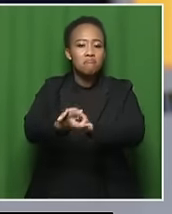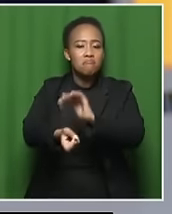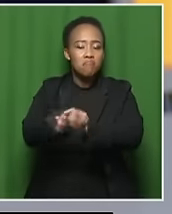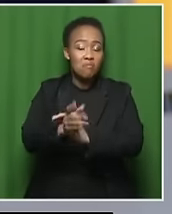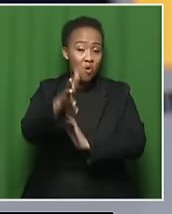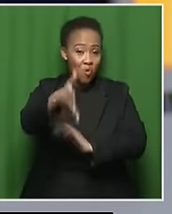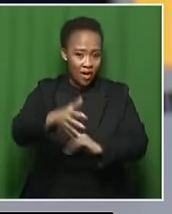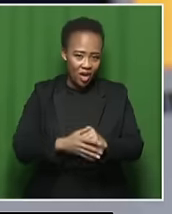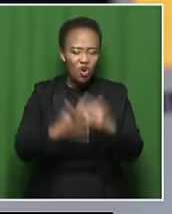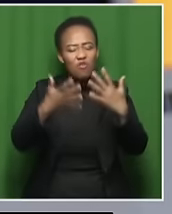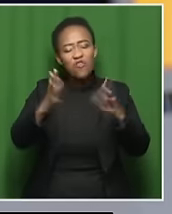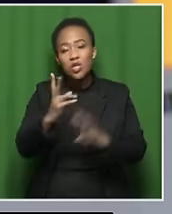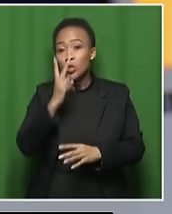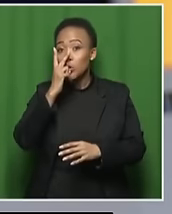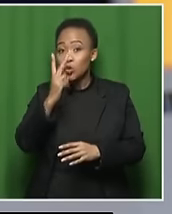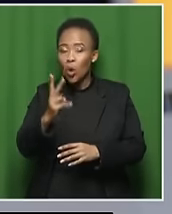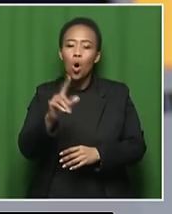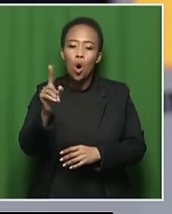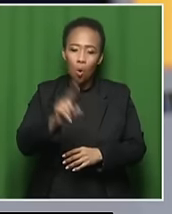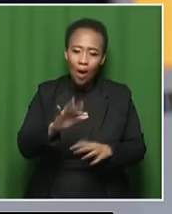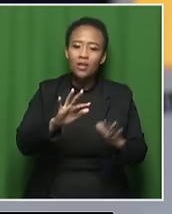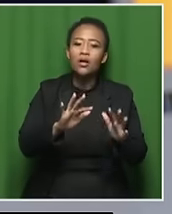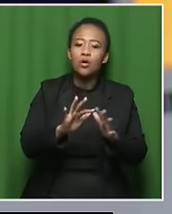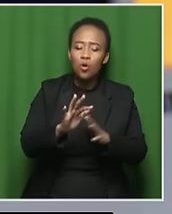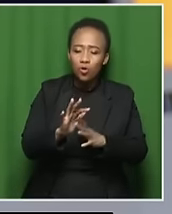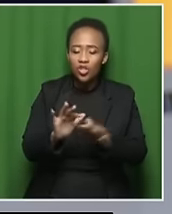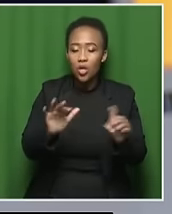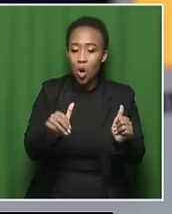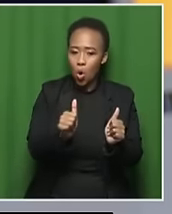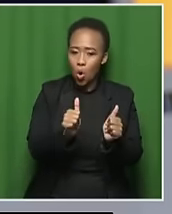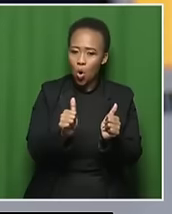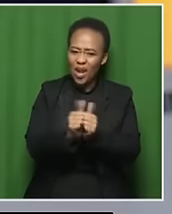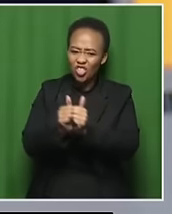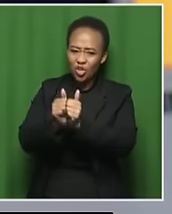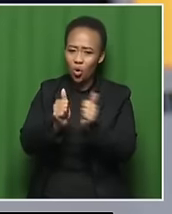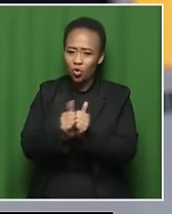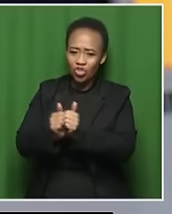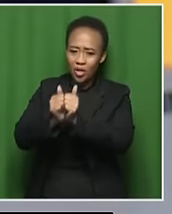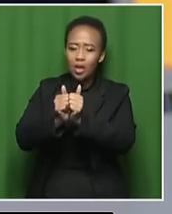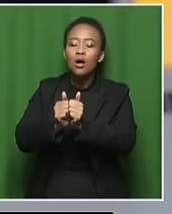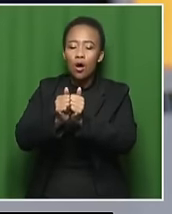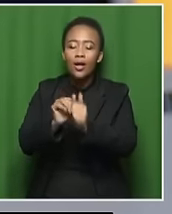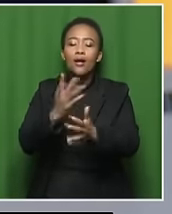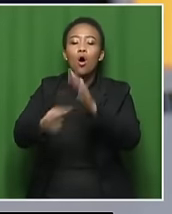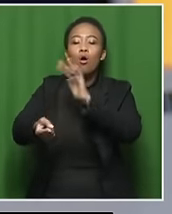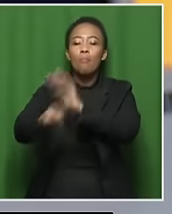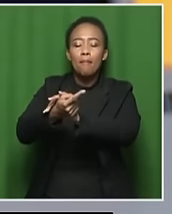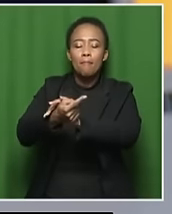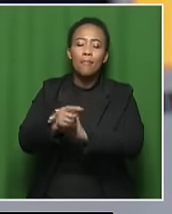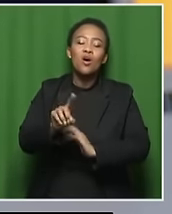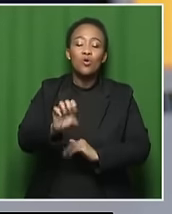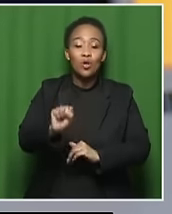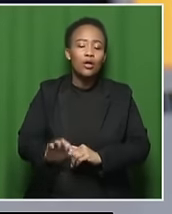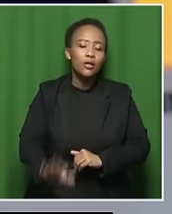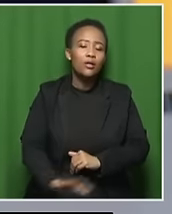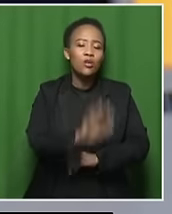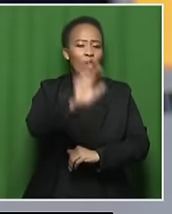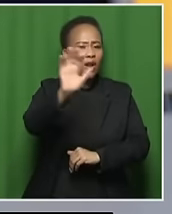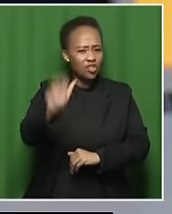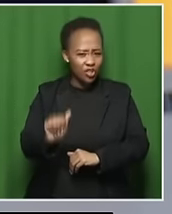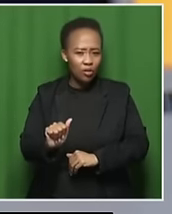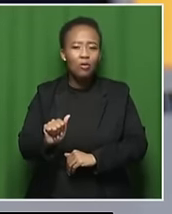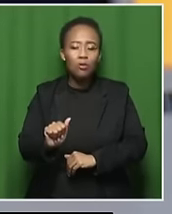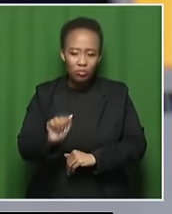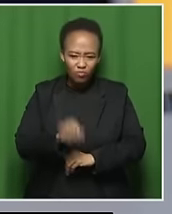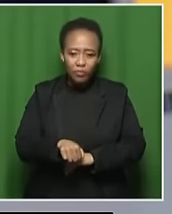have seen that collusion has happened in the construction industry, construction plays a major role in economic